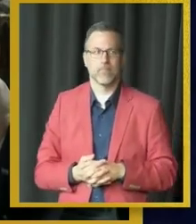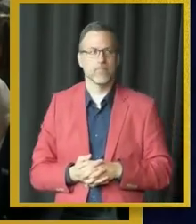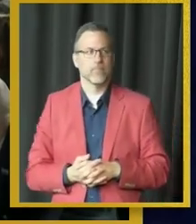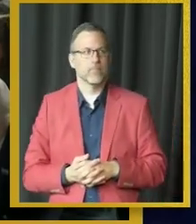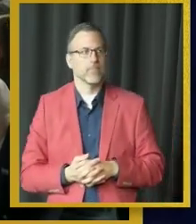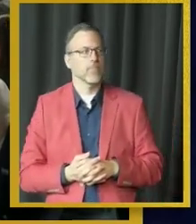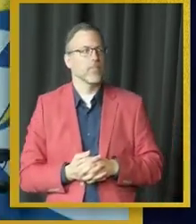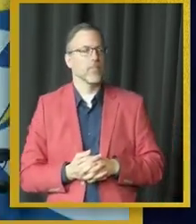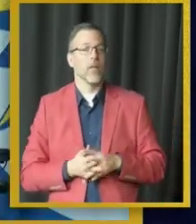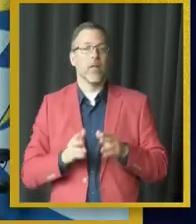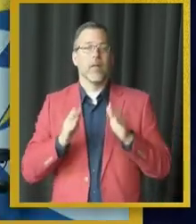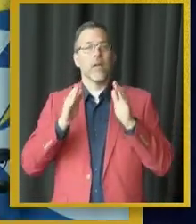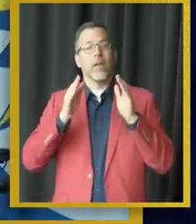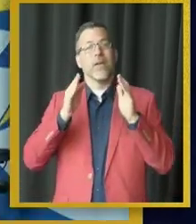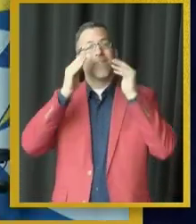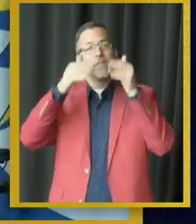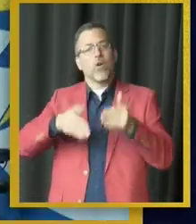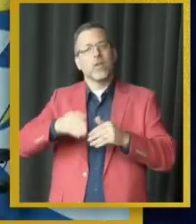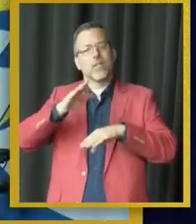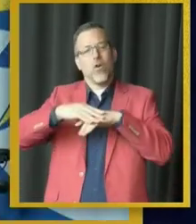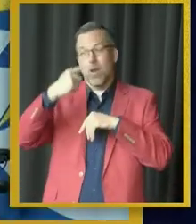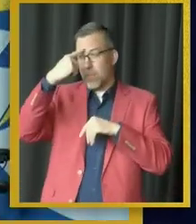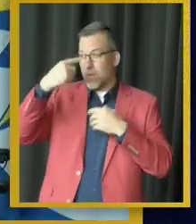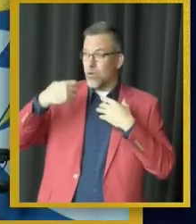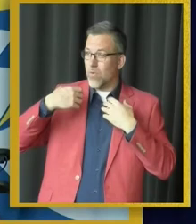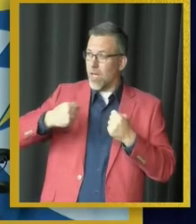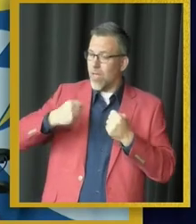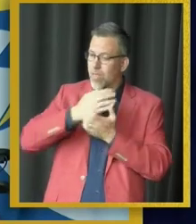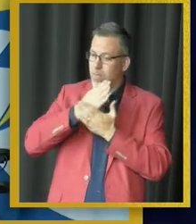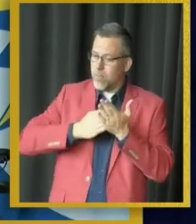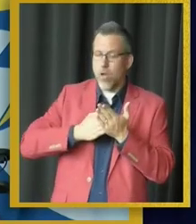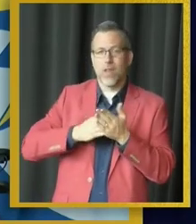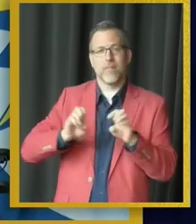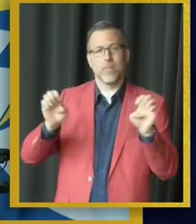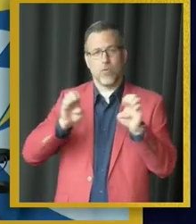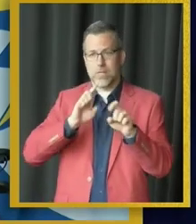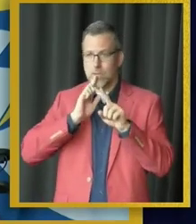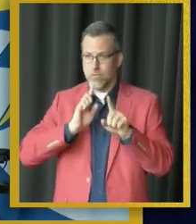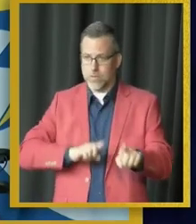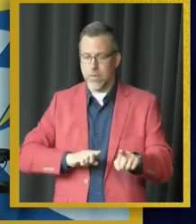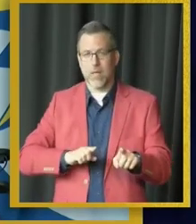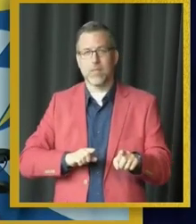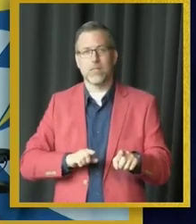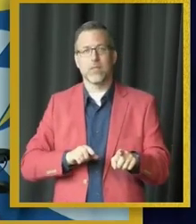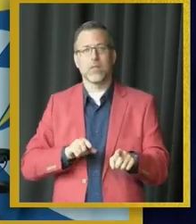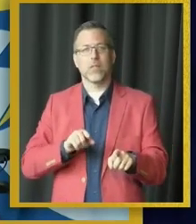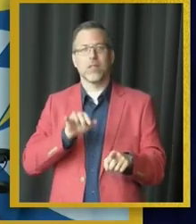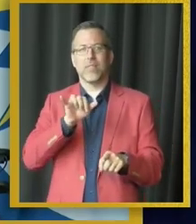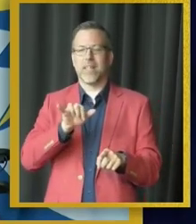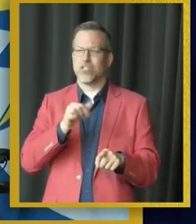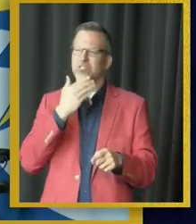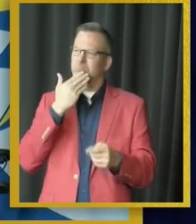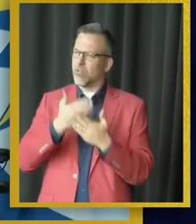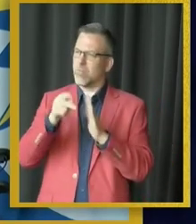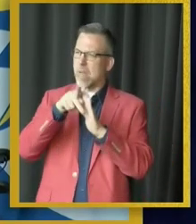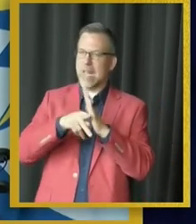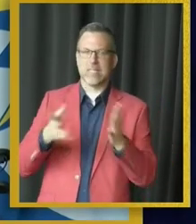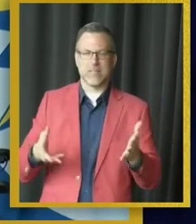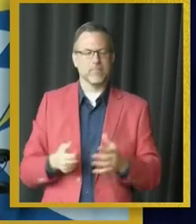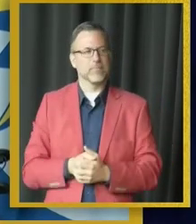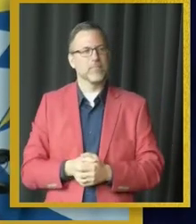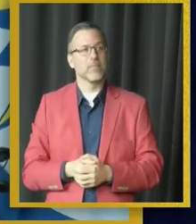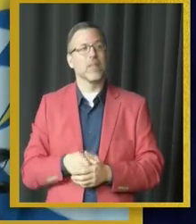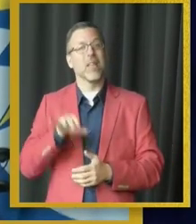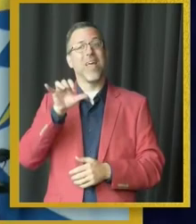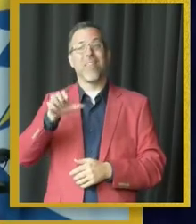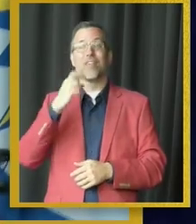And focusing on behavioral health as part of emergency response is just good policy. And that's why, for the